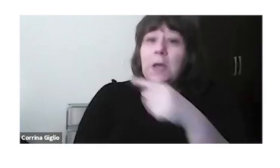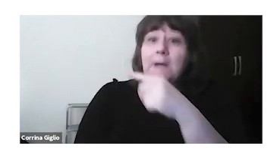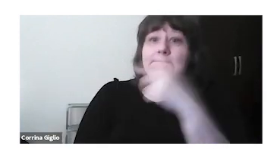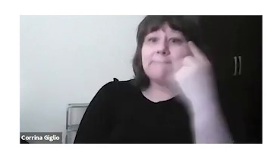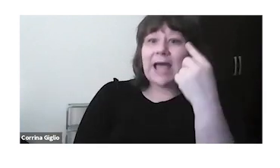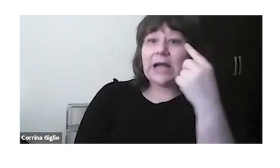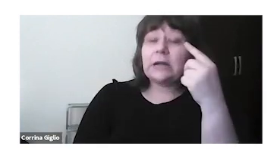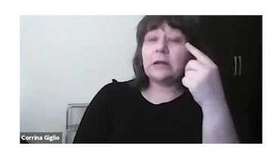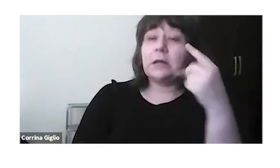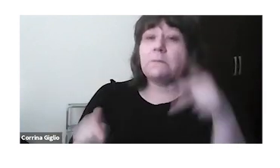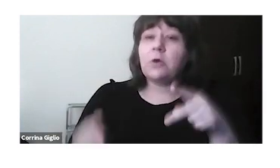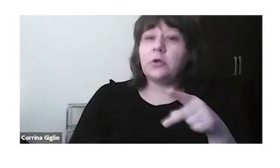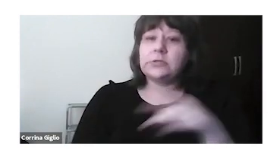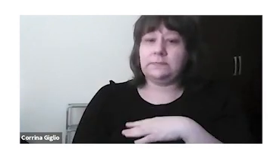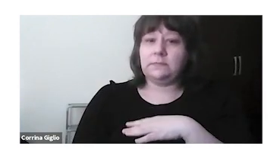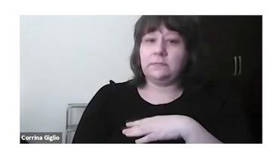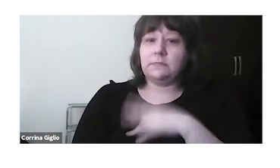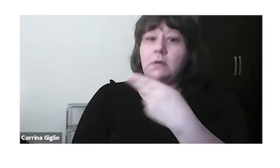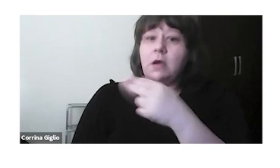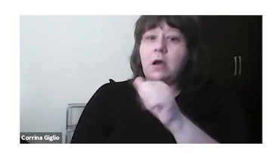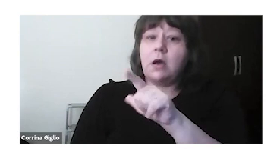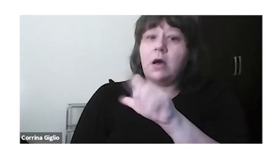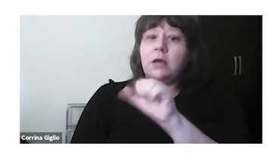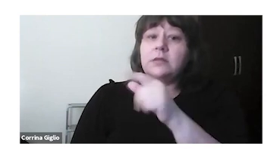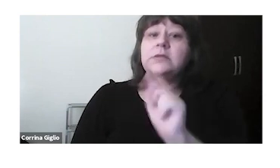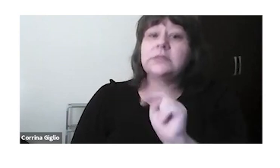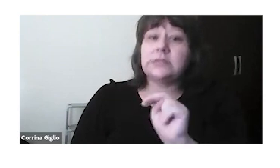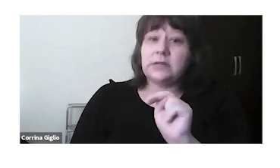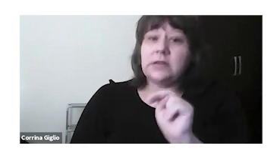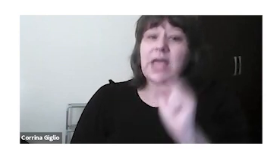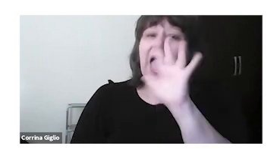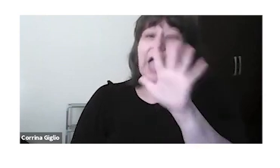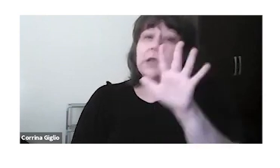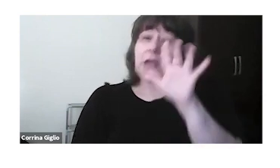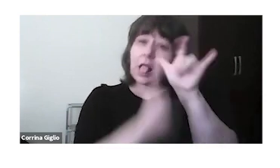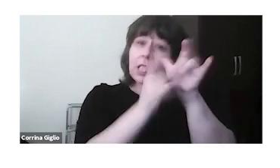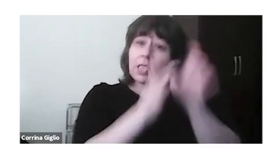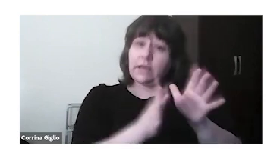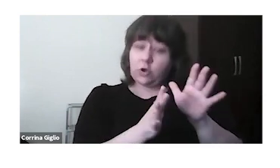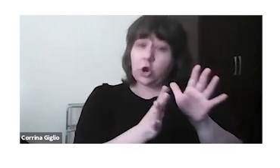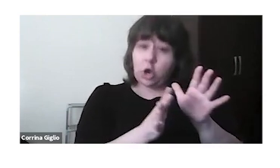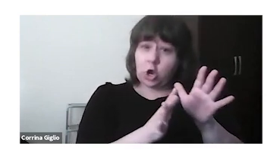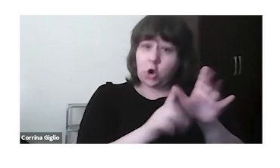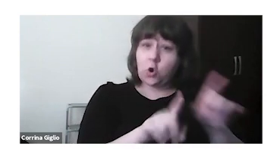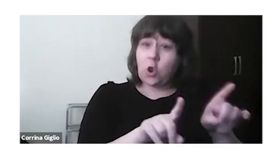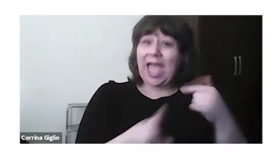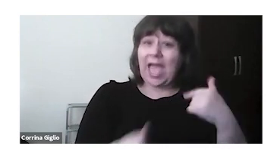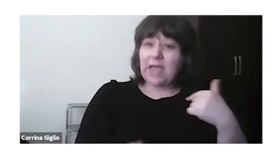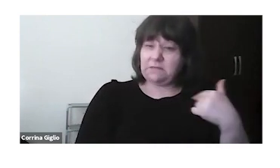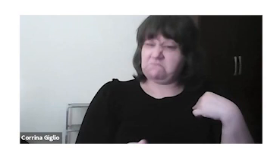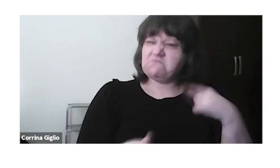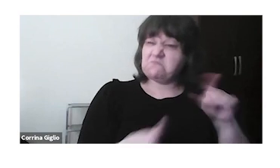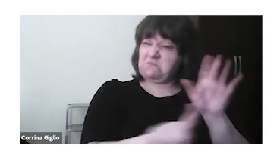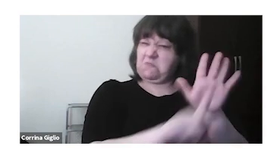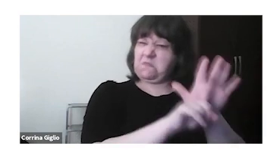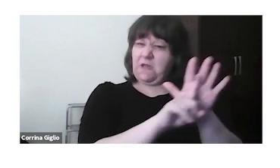had a lover who became part of the company named Ed Austin, who was a fashion designer in his own right. So there's so many